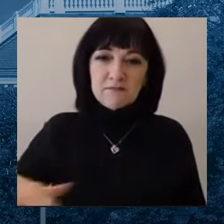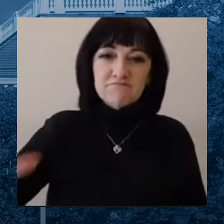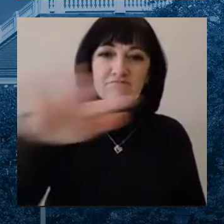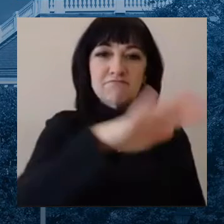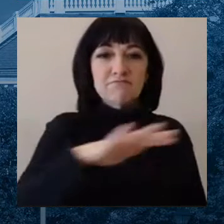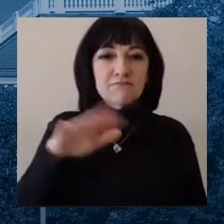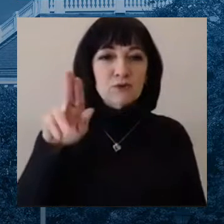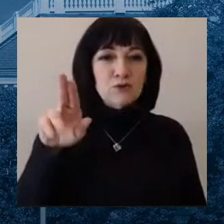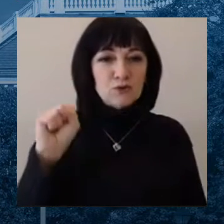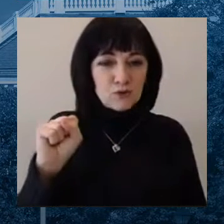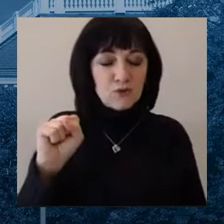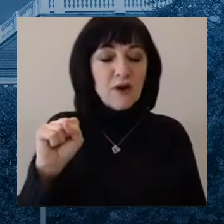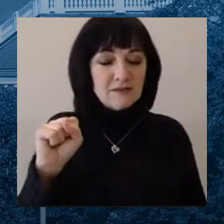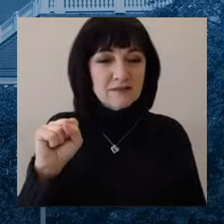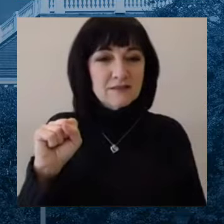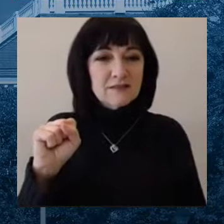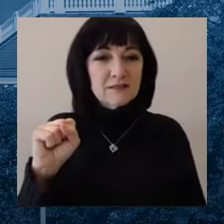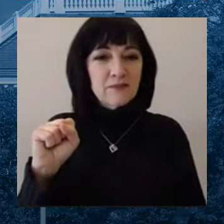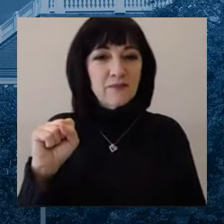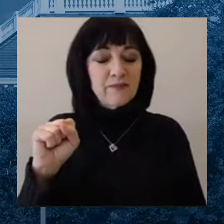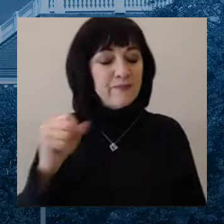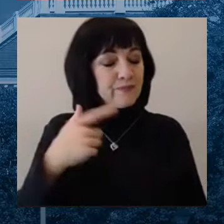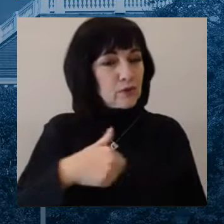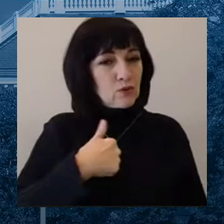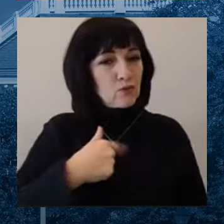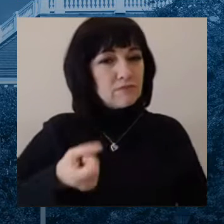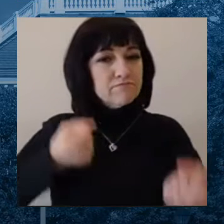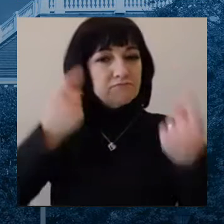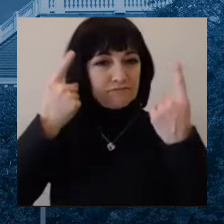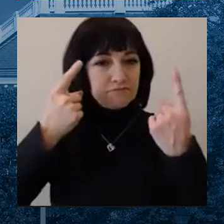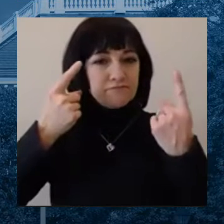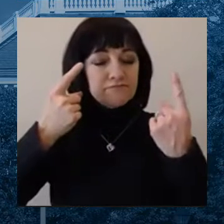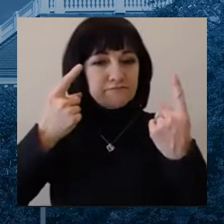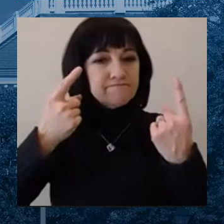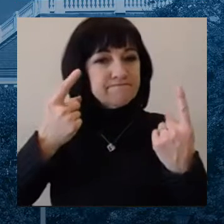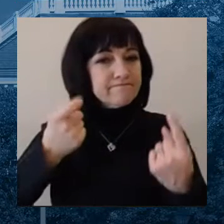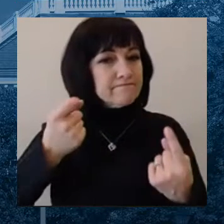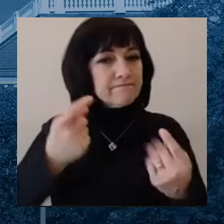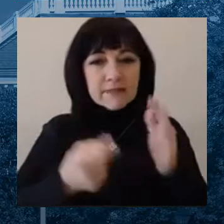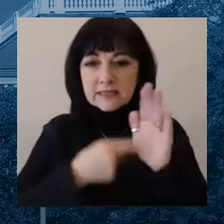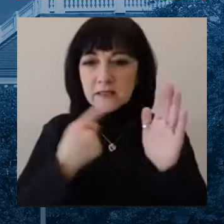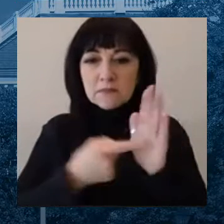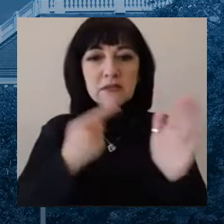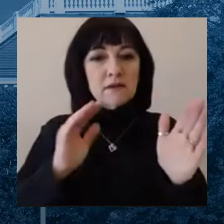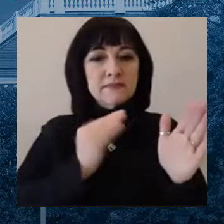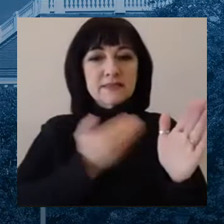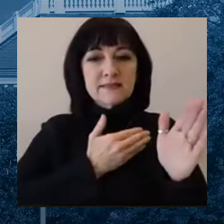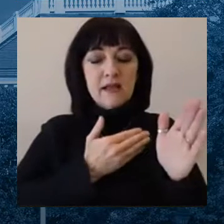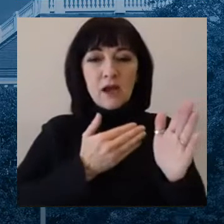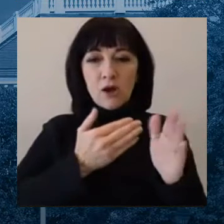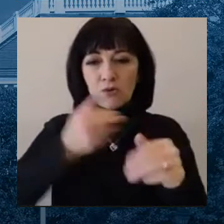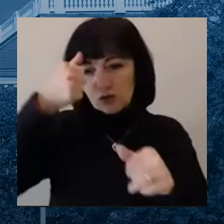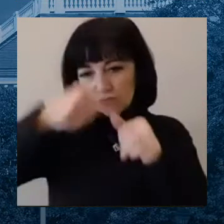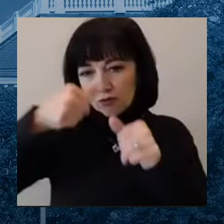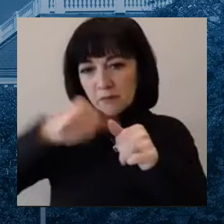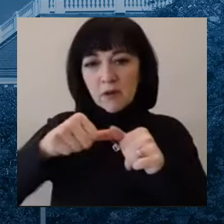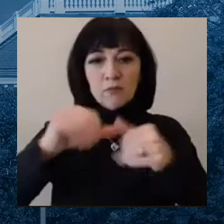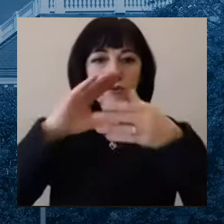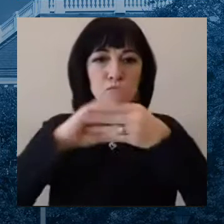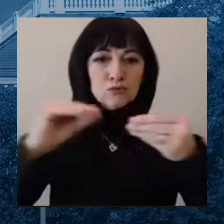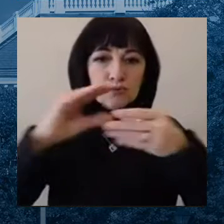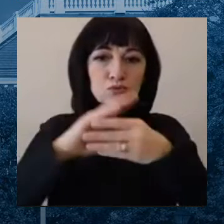reconcile our history, not always a good history of race and oppression in our